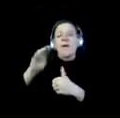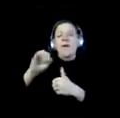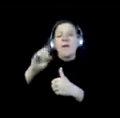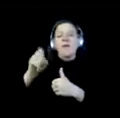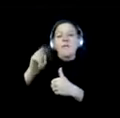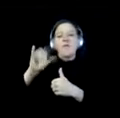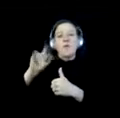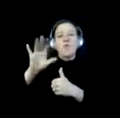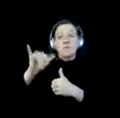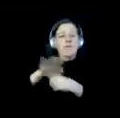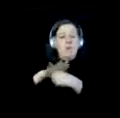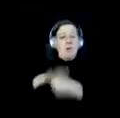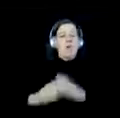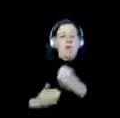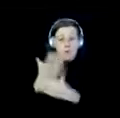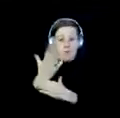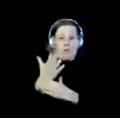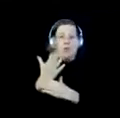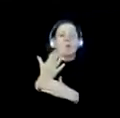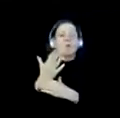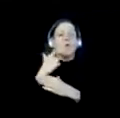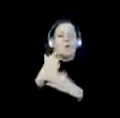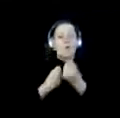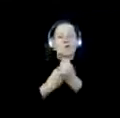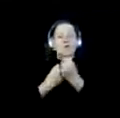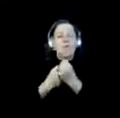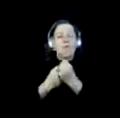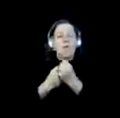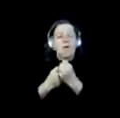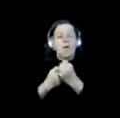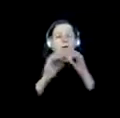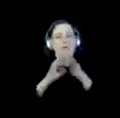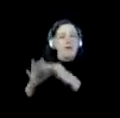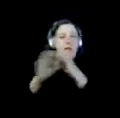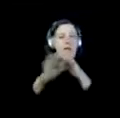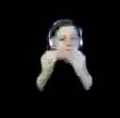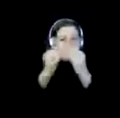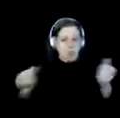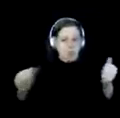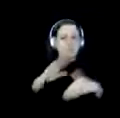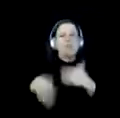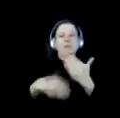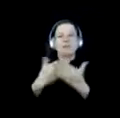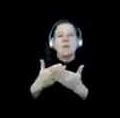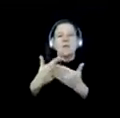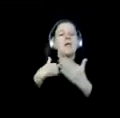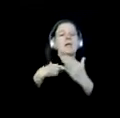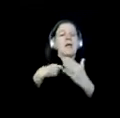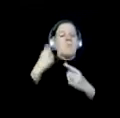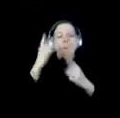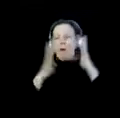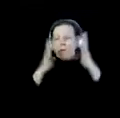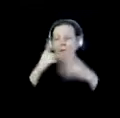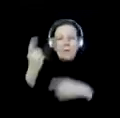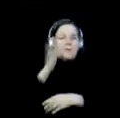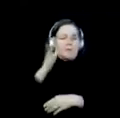in favor of collective solutions. But by the second modernity, too many people have come to feel excluded from the future. You can have any color car you want, so long as it's Henry